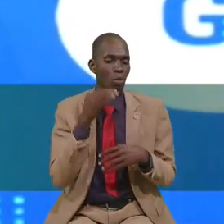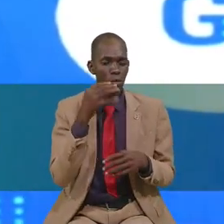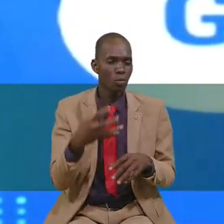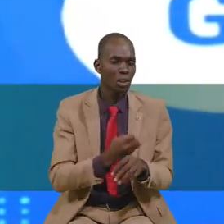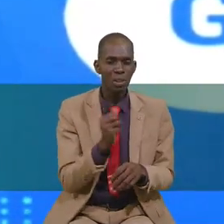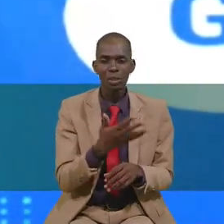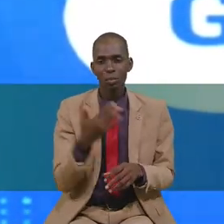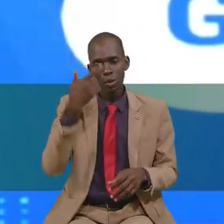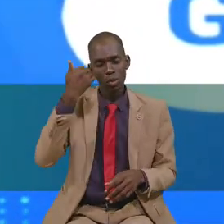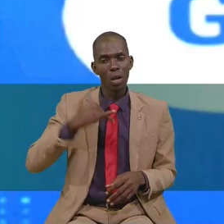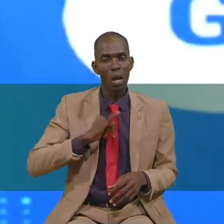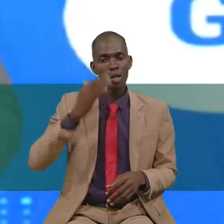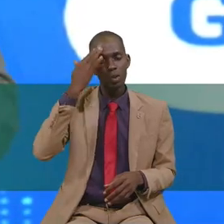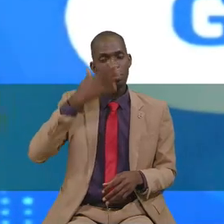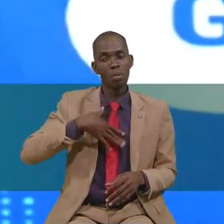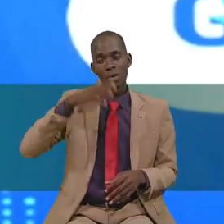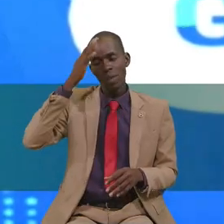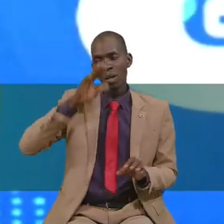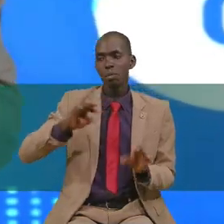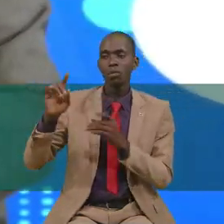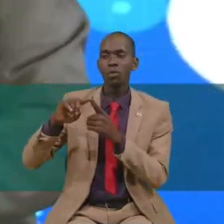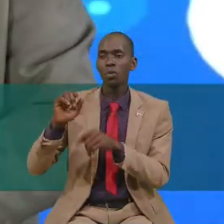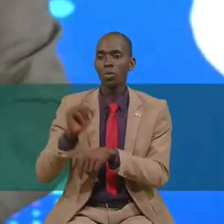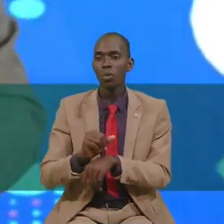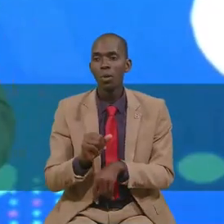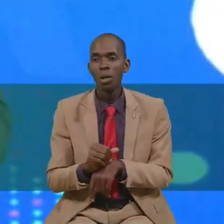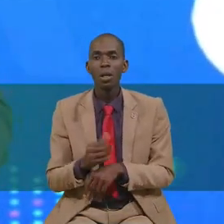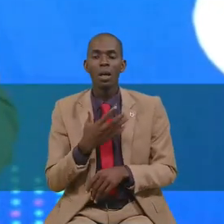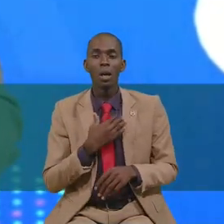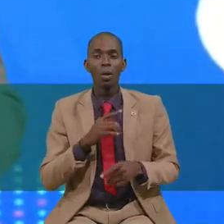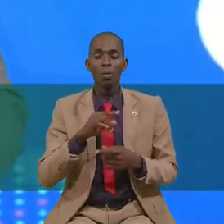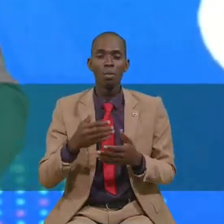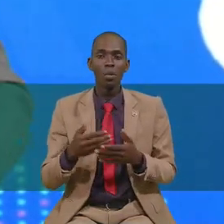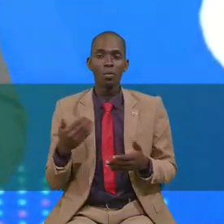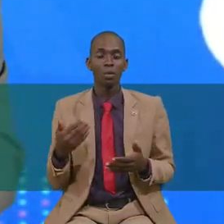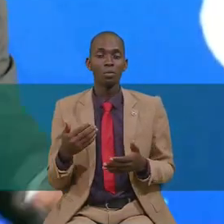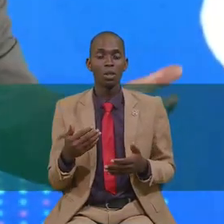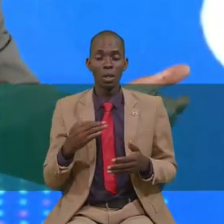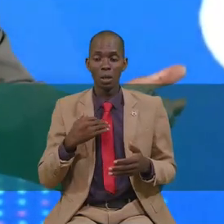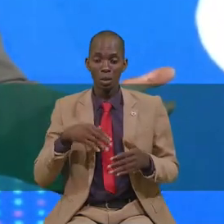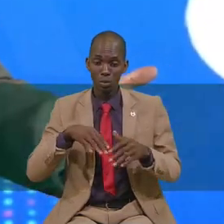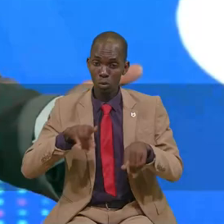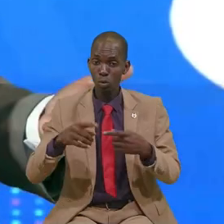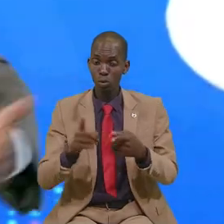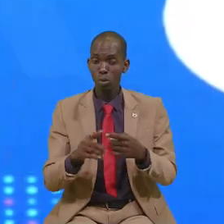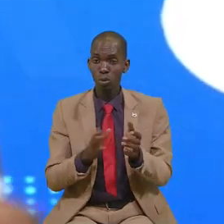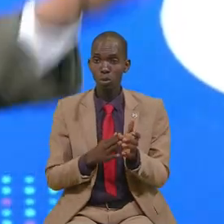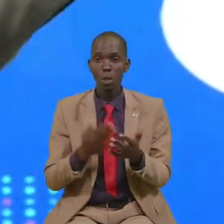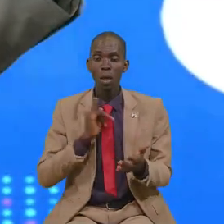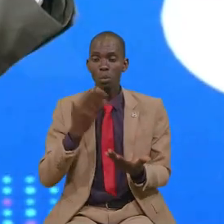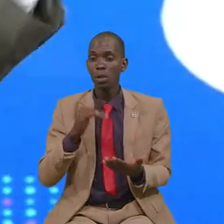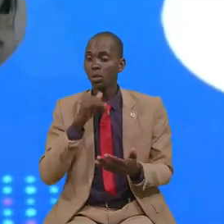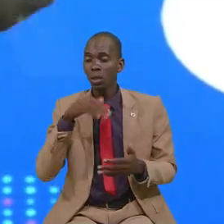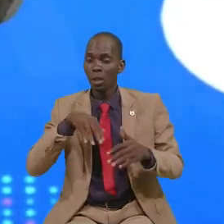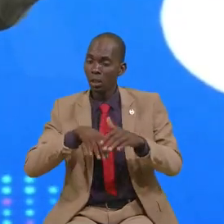Then, before they finish school, I will go to school. I may not enter the class, but while the young people are going out,